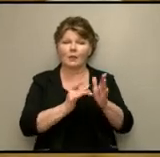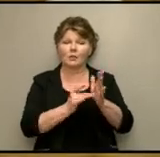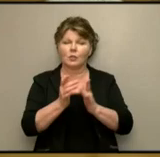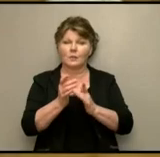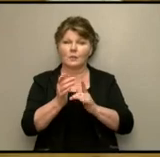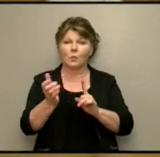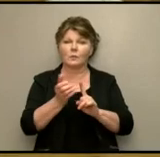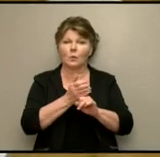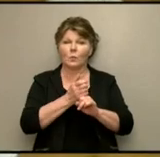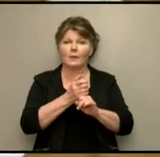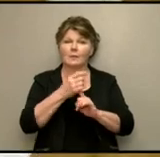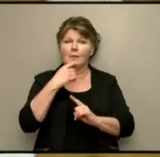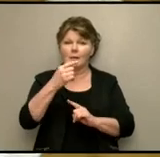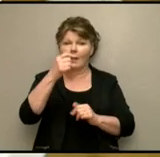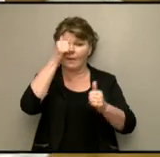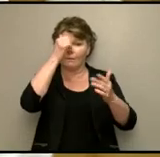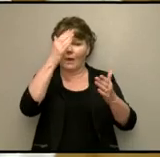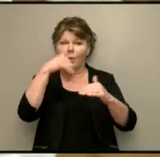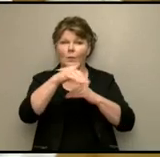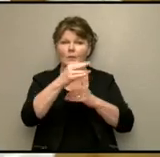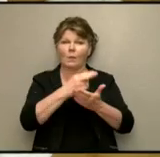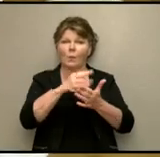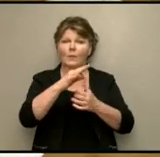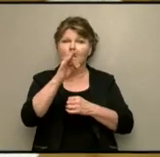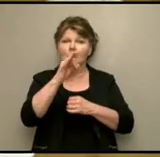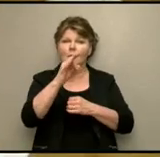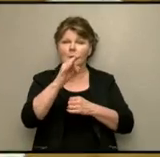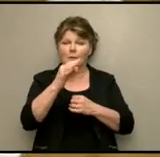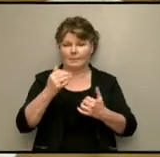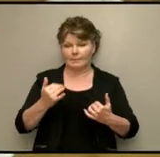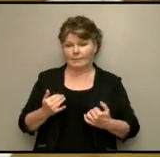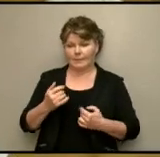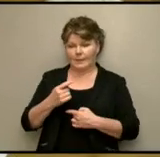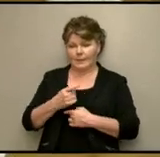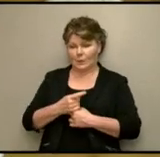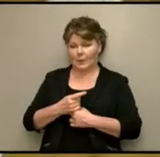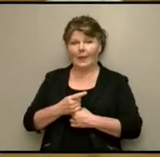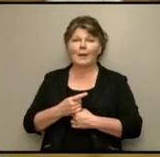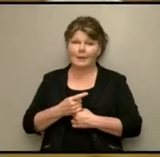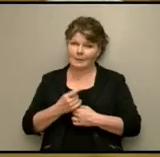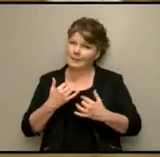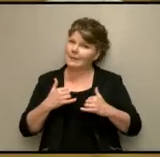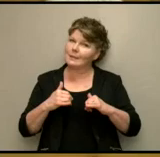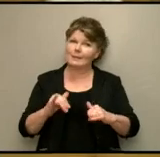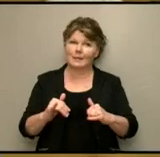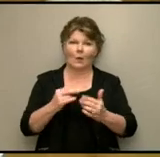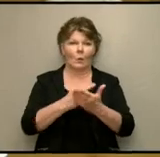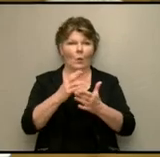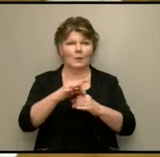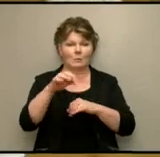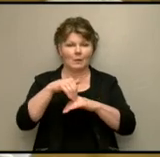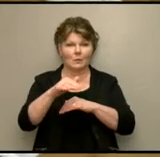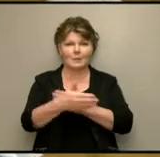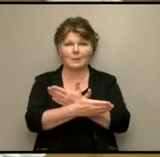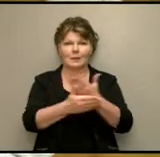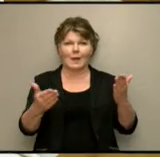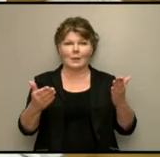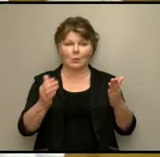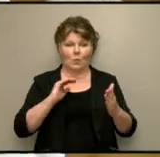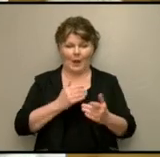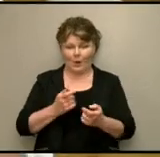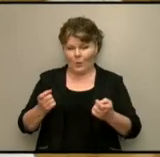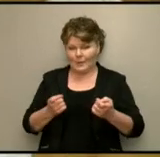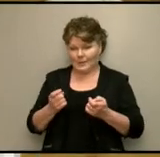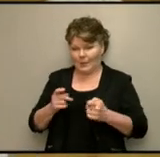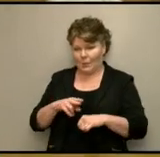He said the Father would send the Holy Spirit. And today, he does, still. So yes, with our sinful